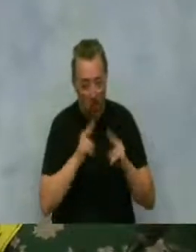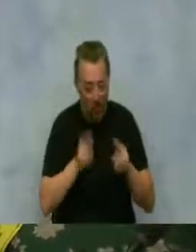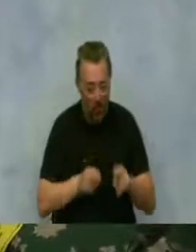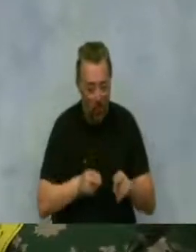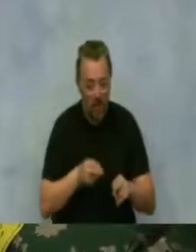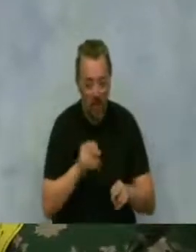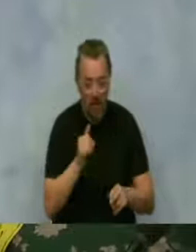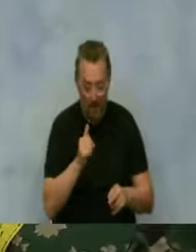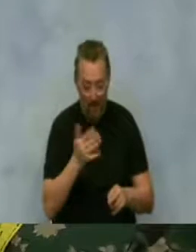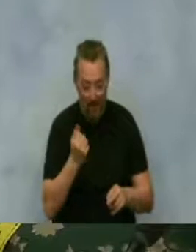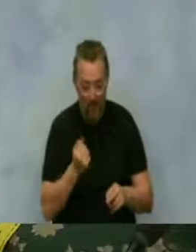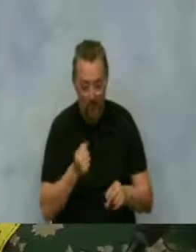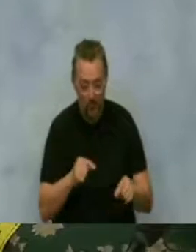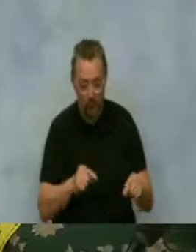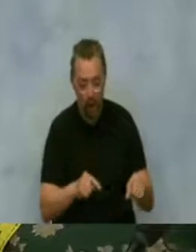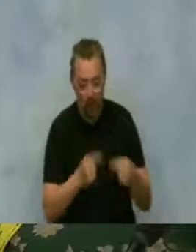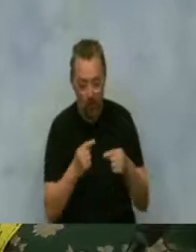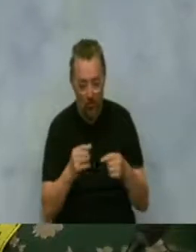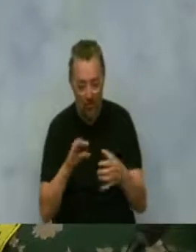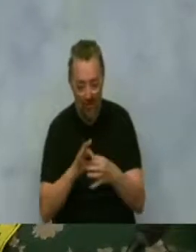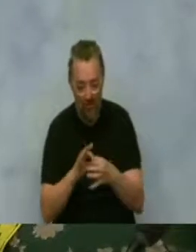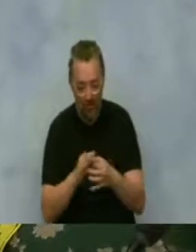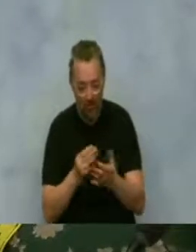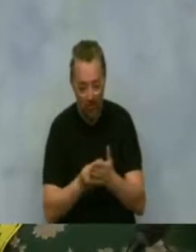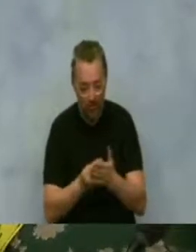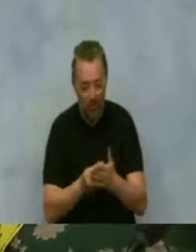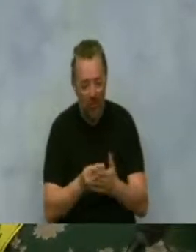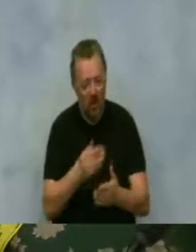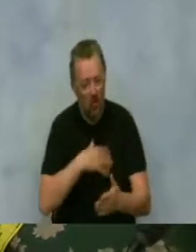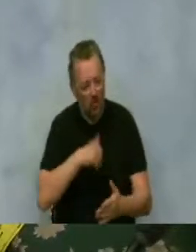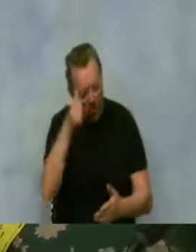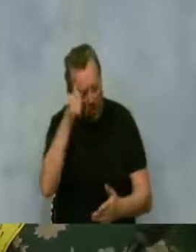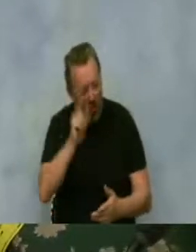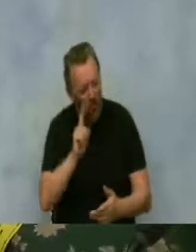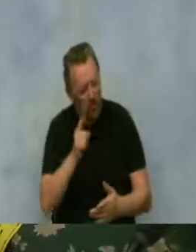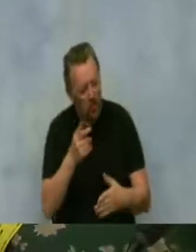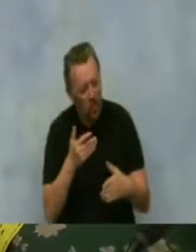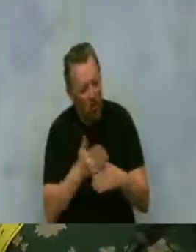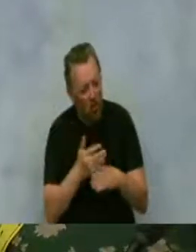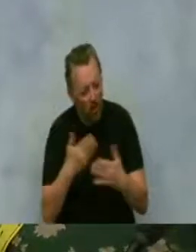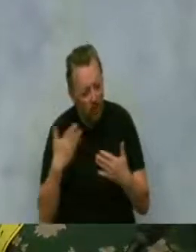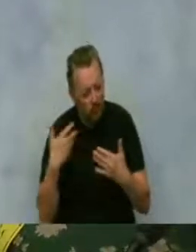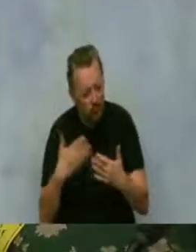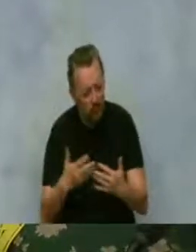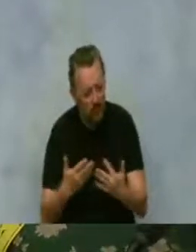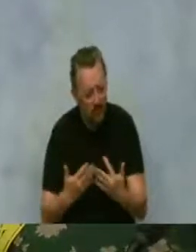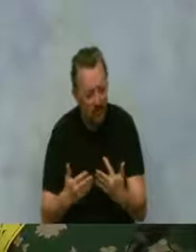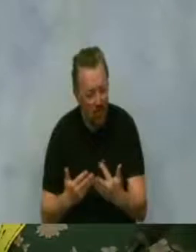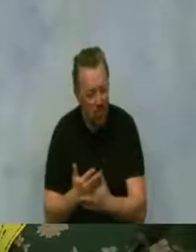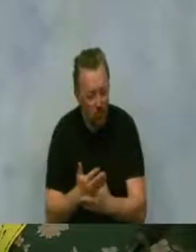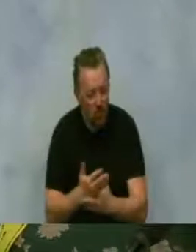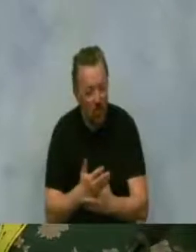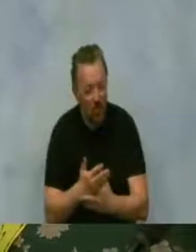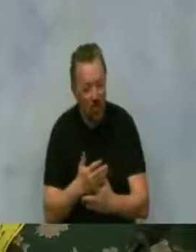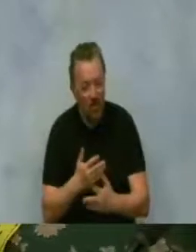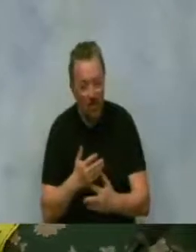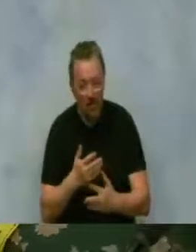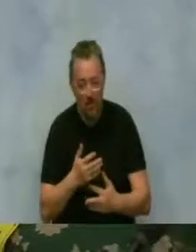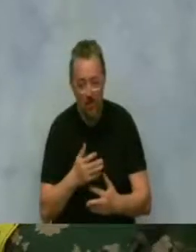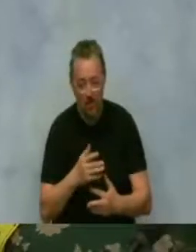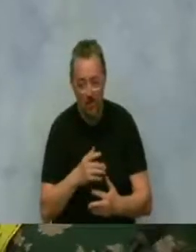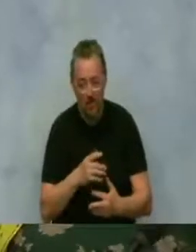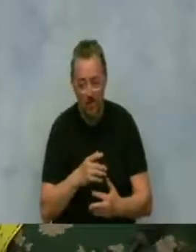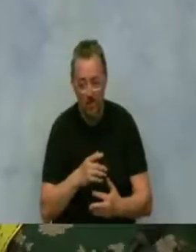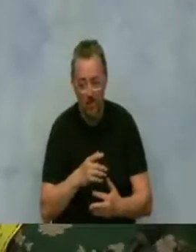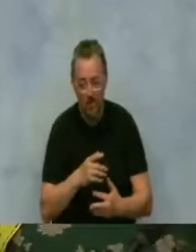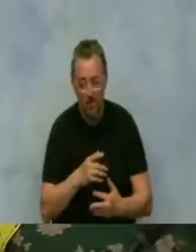face additional challenges. I'm wondering what work is actually ongoing to look at the criteria for our leases, where we are